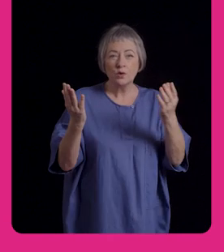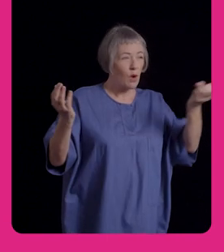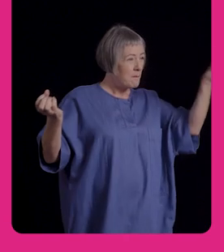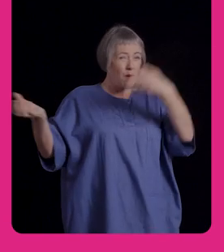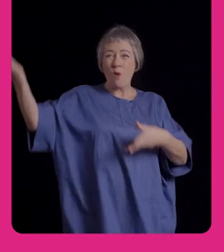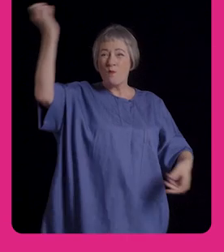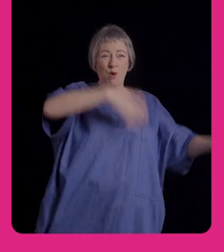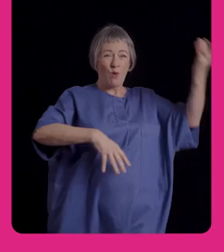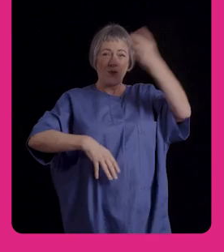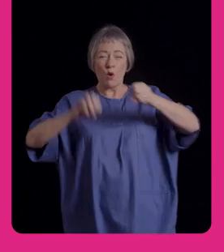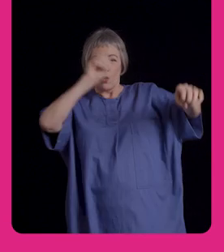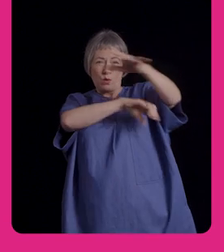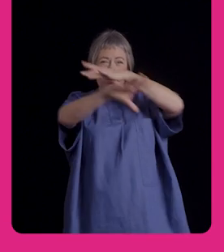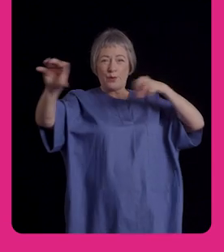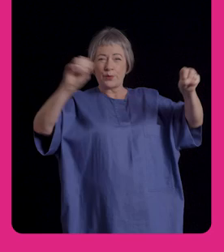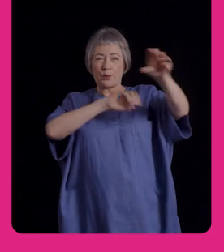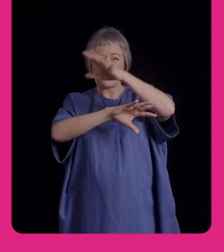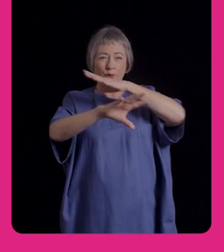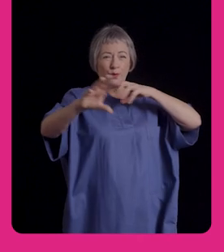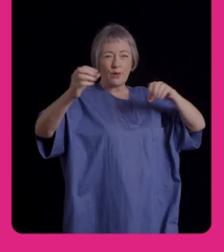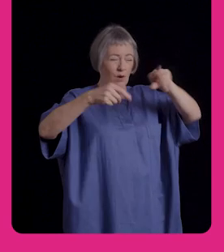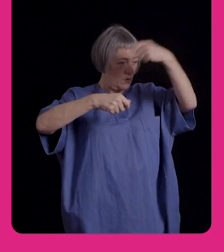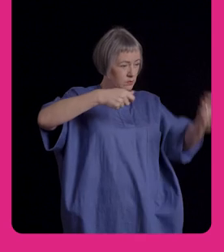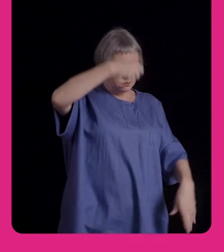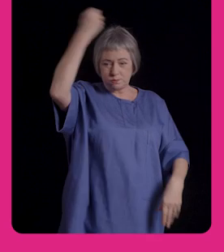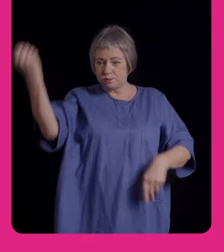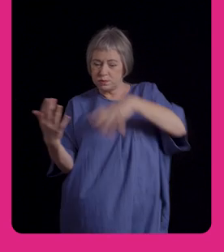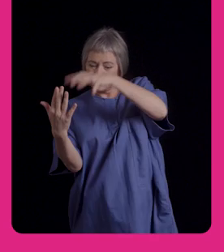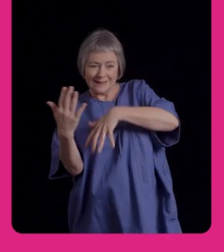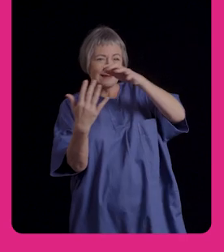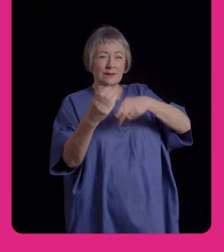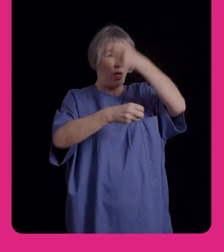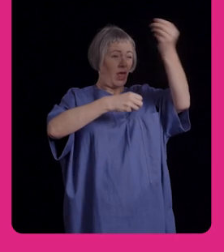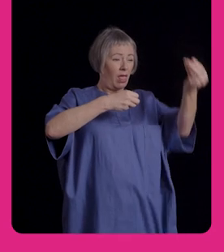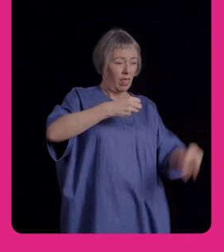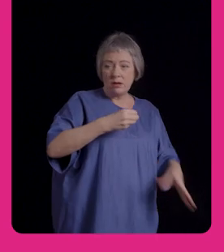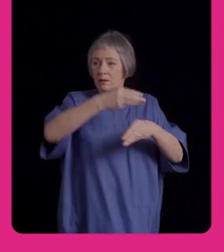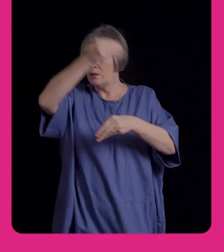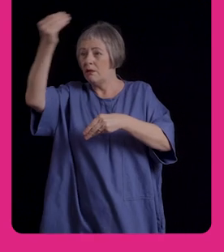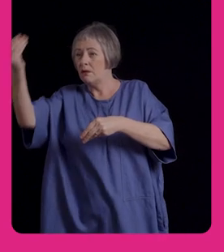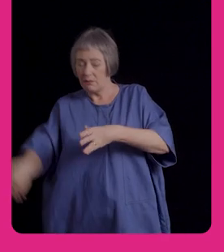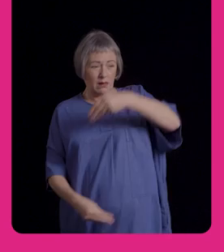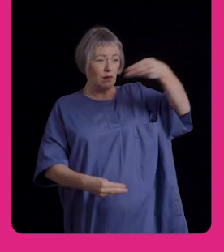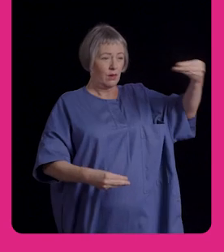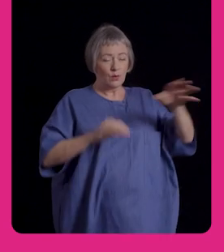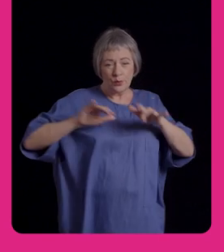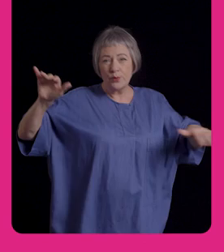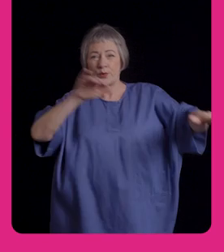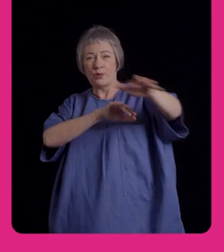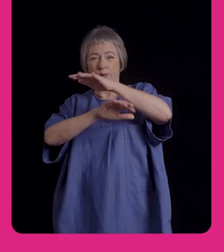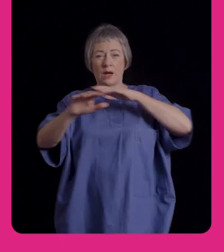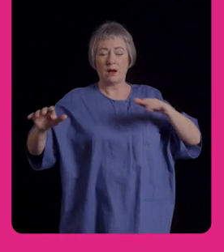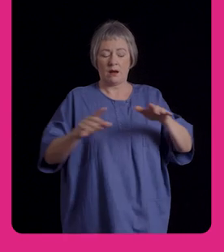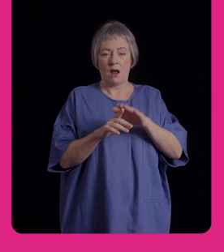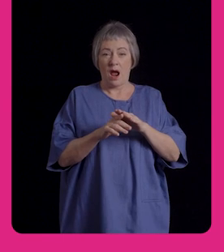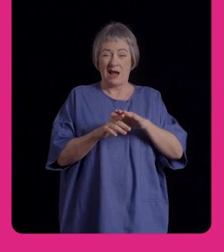started flying off the shelves and floating around, and there were ribbons of text flowing out of all of the books, and you